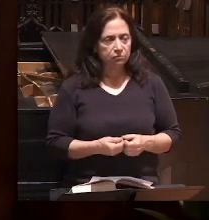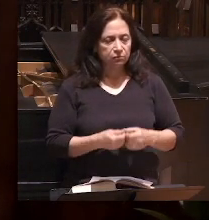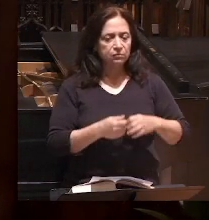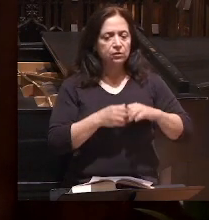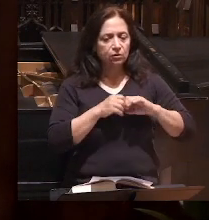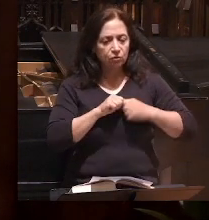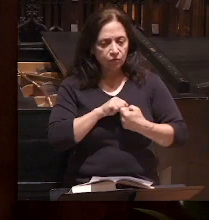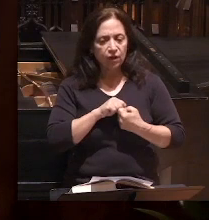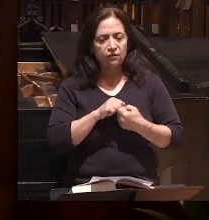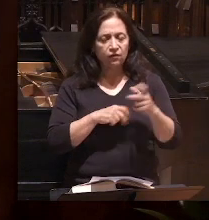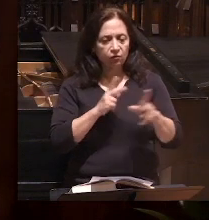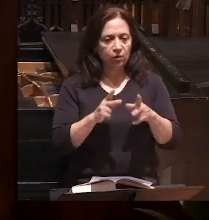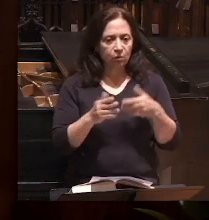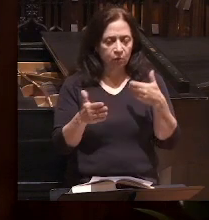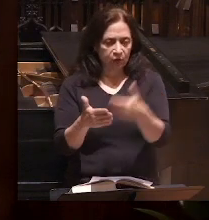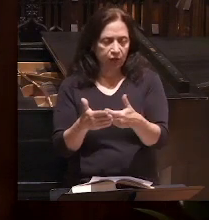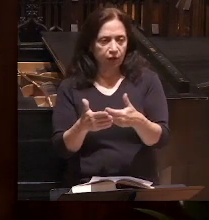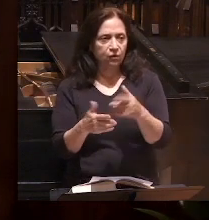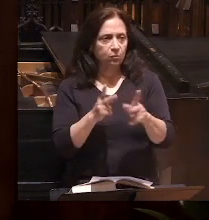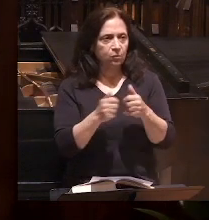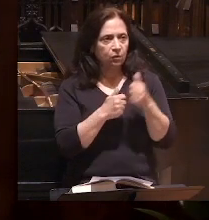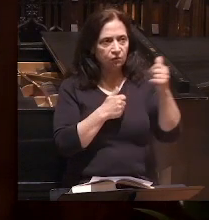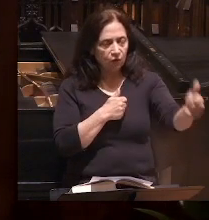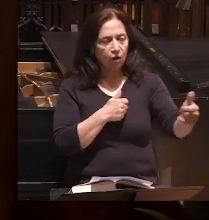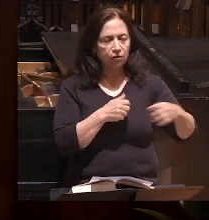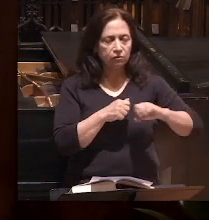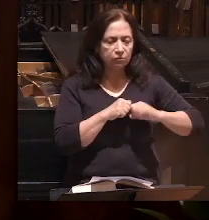People near, for people far.